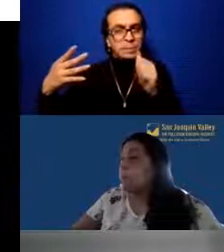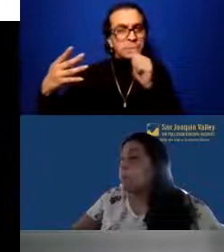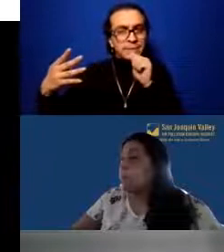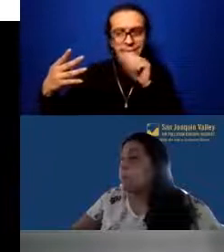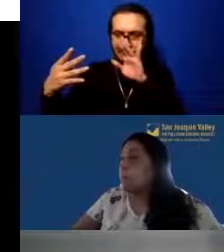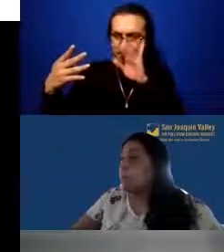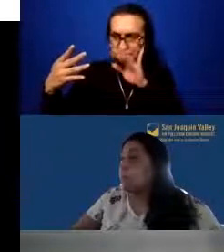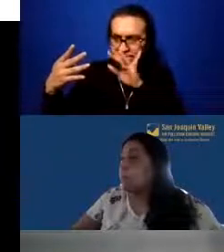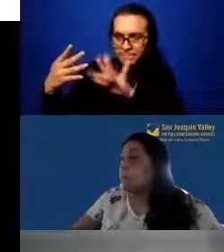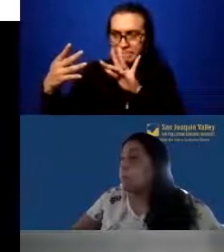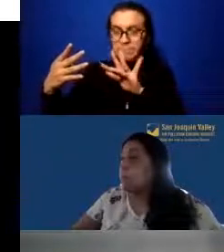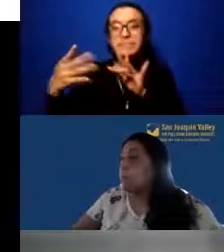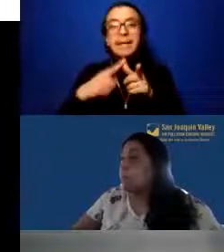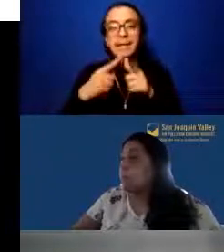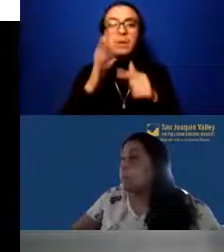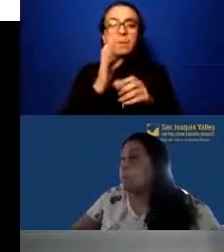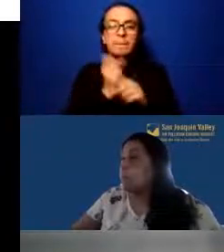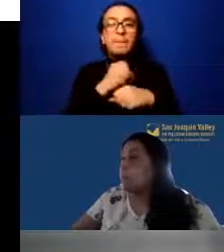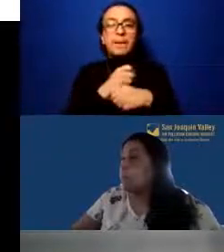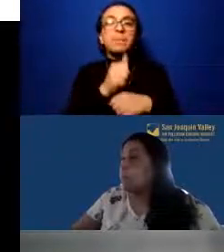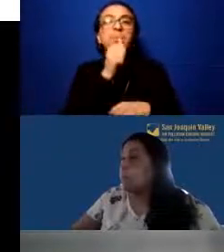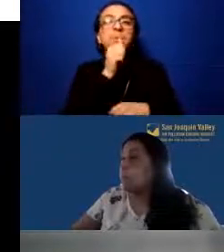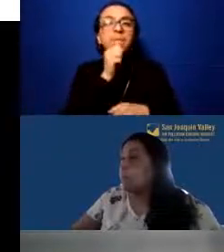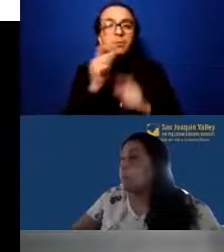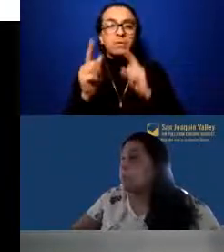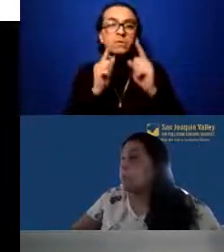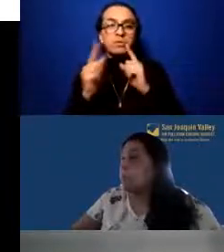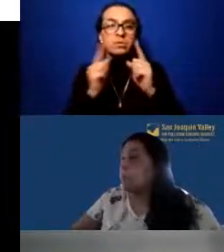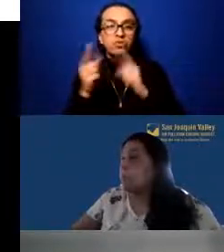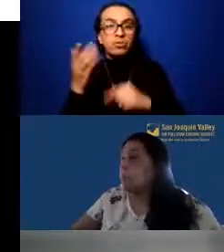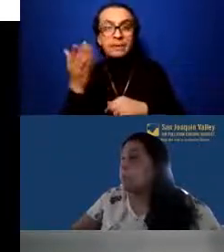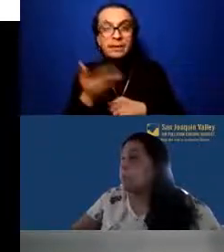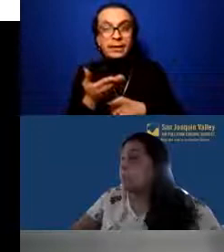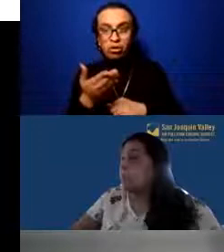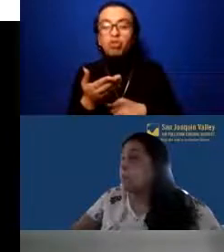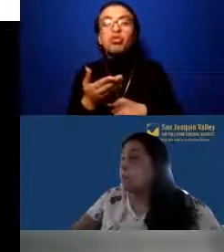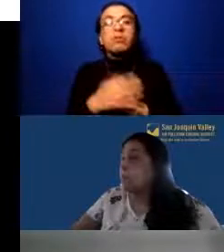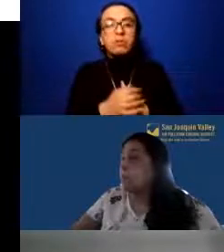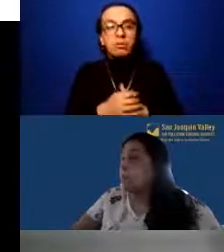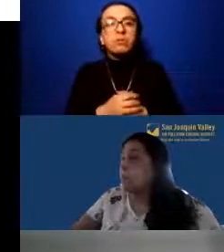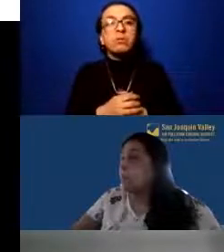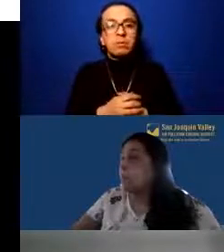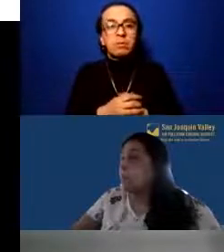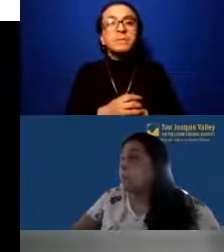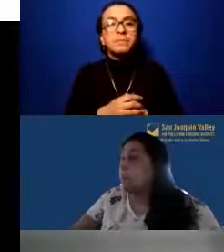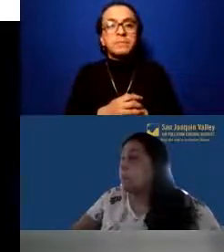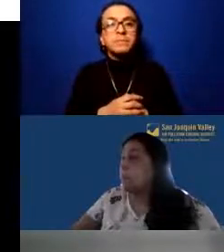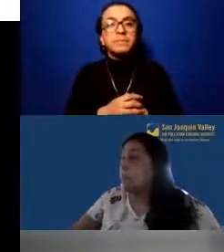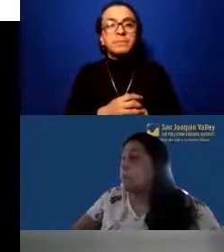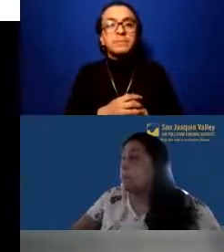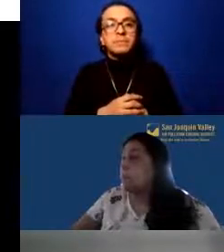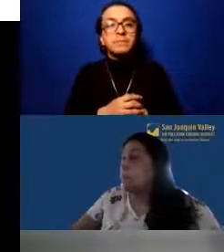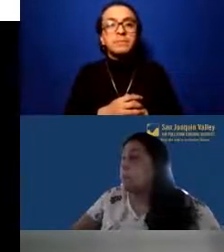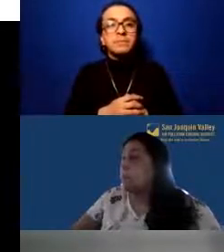it's going to send me to a screen where it mentions everyone who's participating that I can send them a message. So in this case, I can either send one to Anna